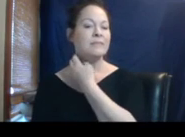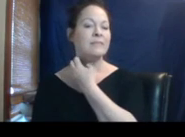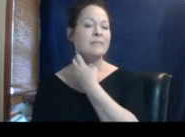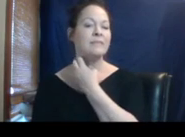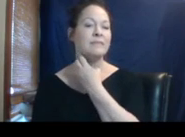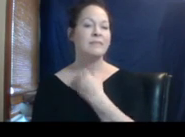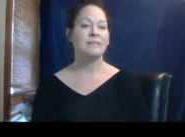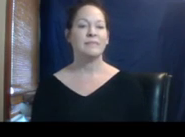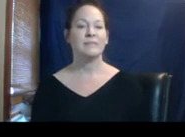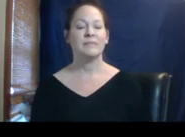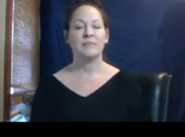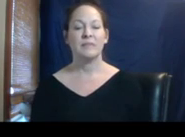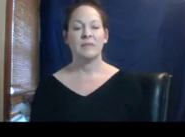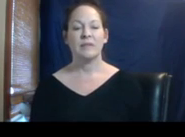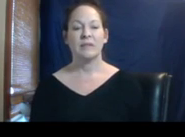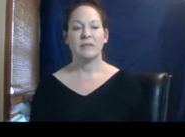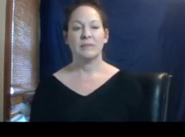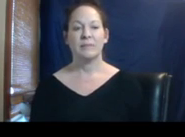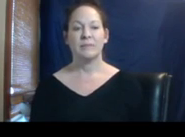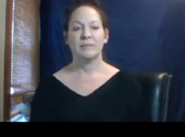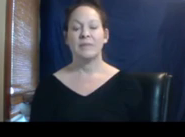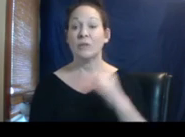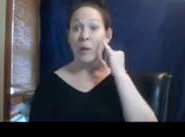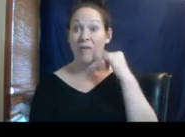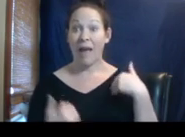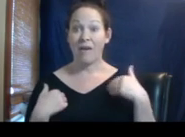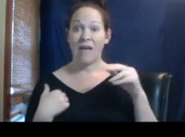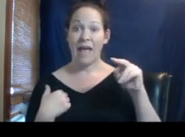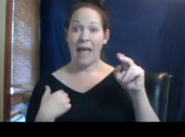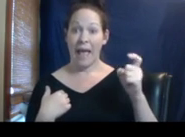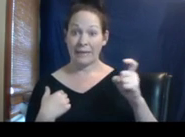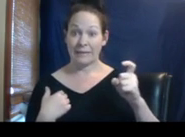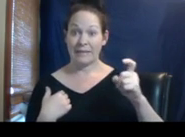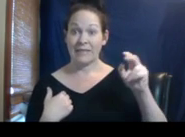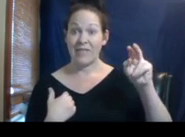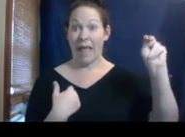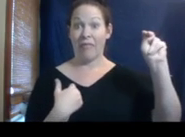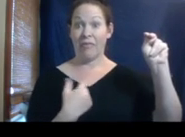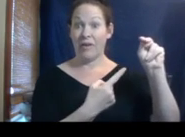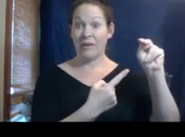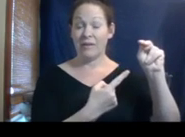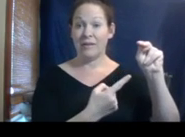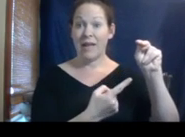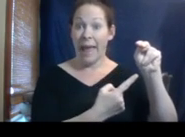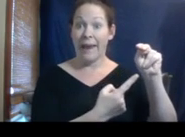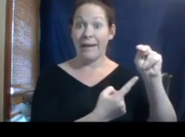So if I have an x to the nth, I have a possibility of n factors.